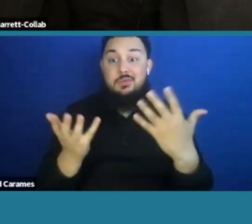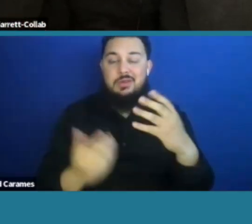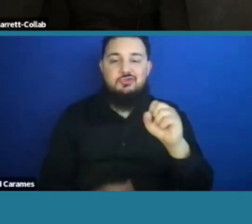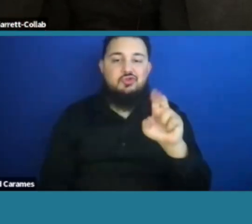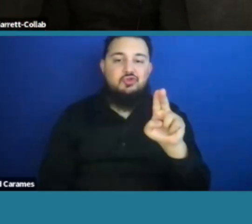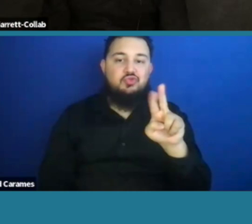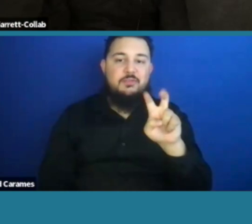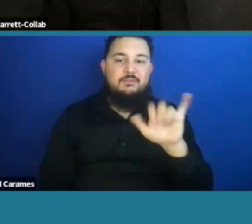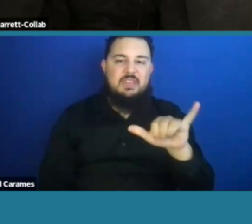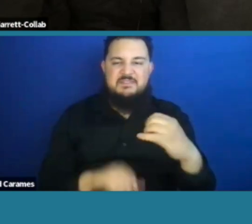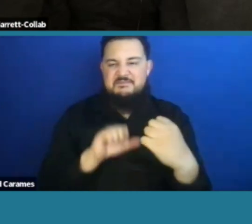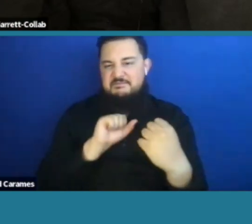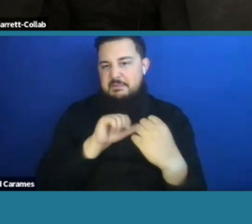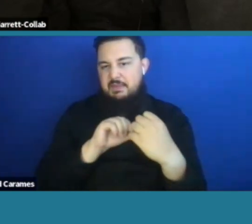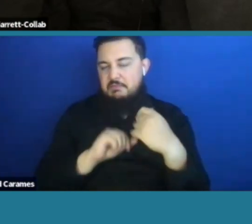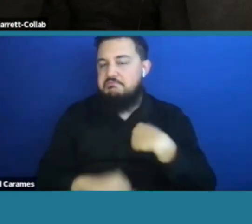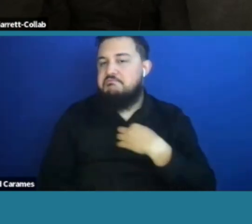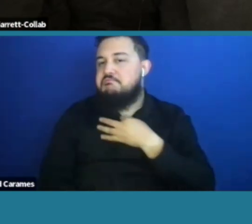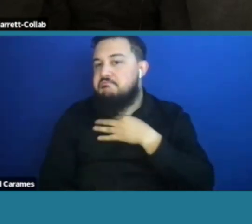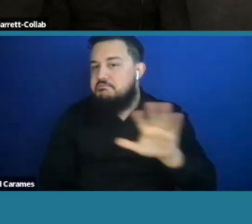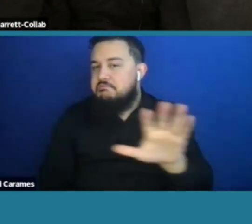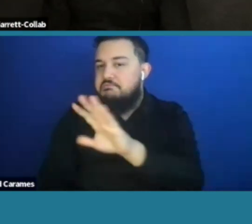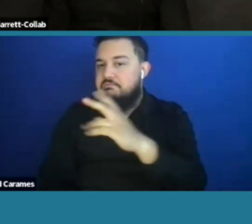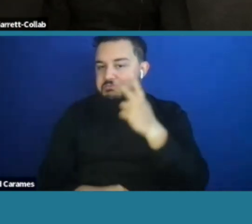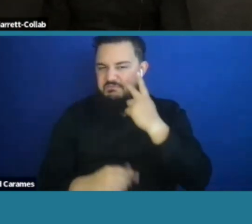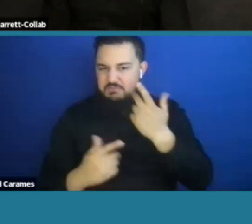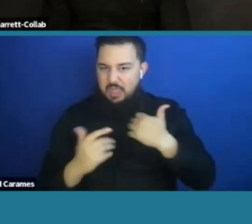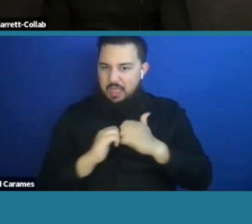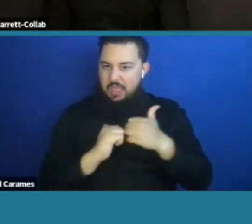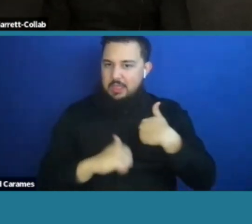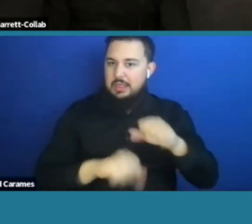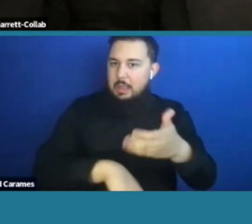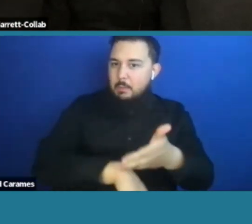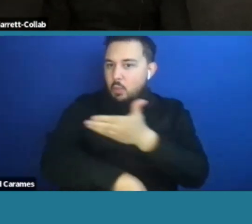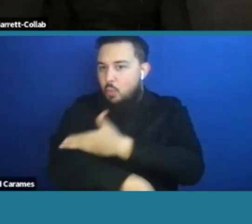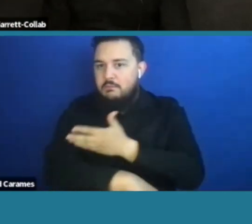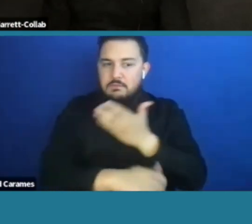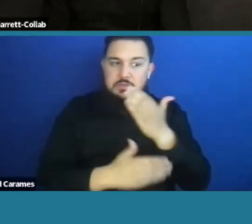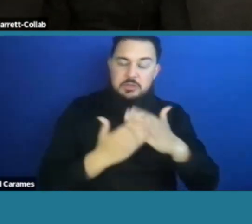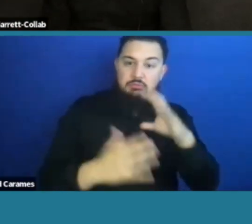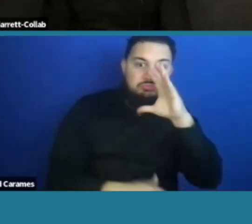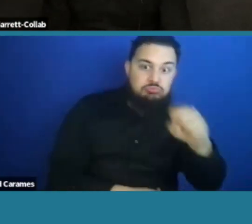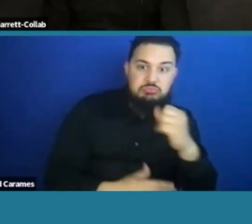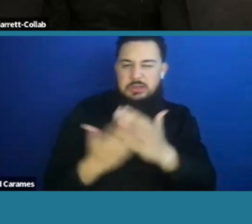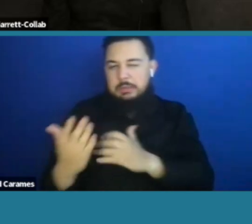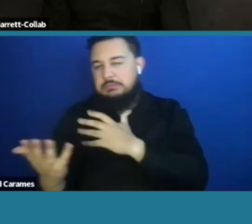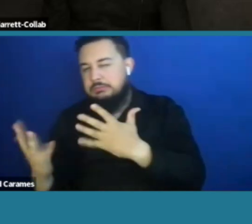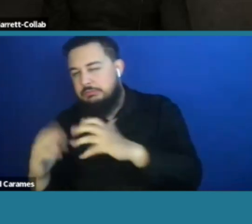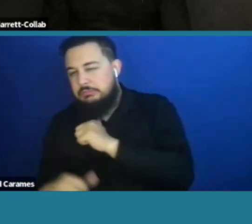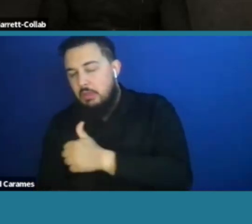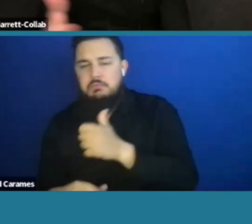better for future participants and lets us know our areas of improvement. We would appreciate if you would complete that for